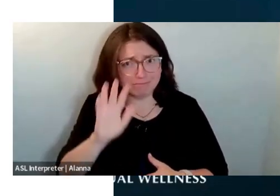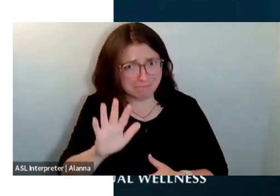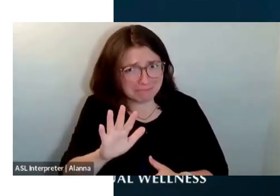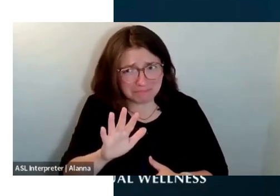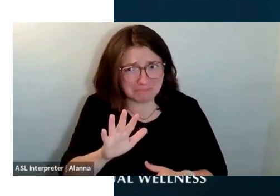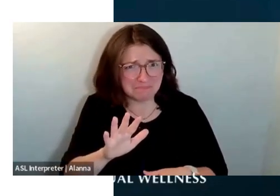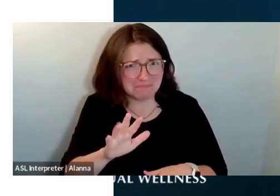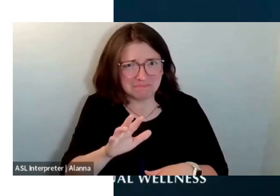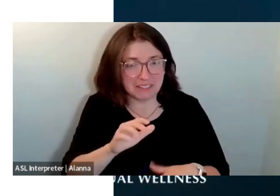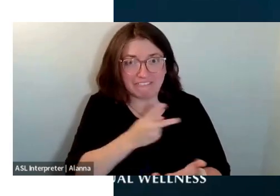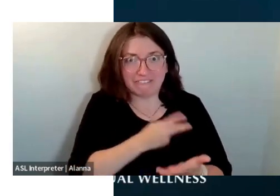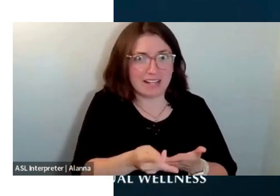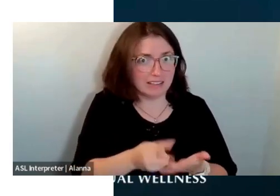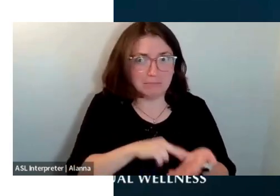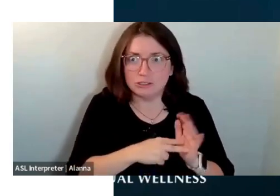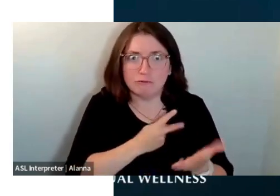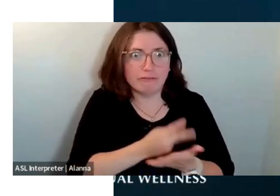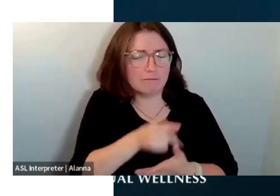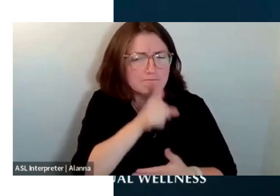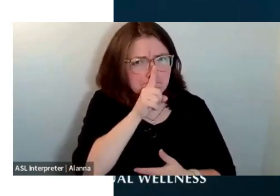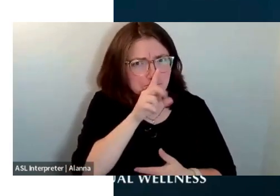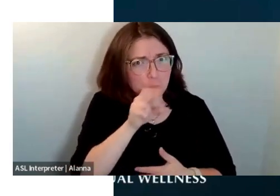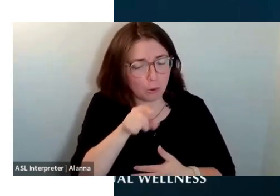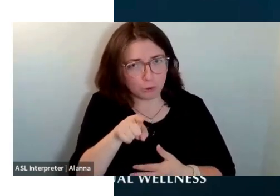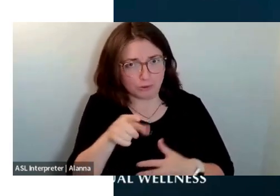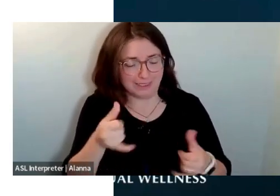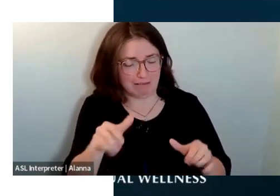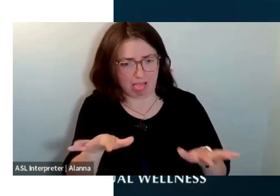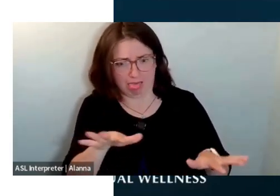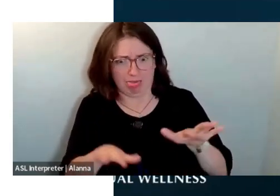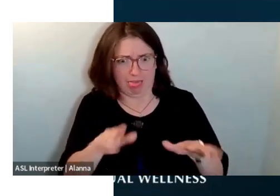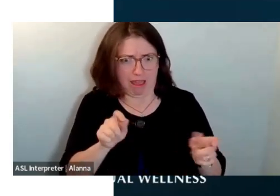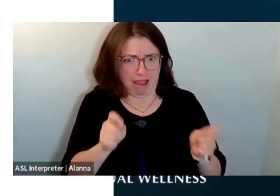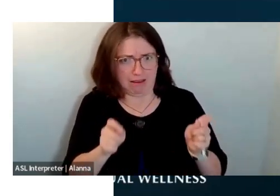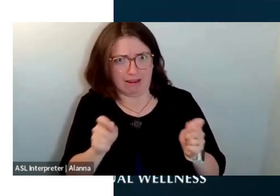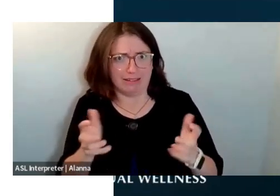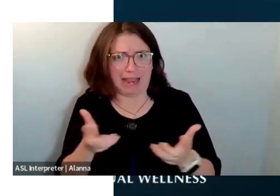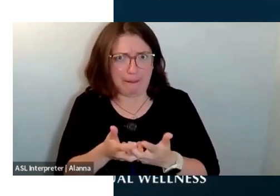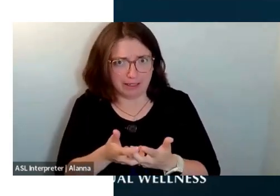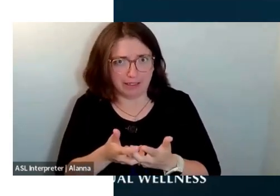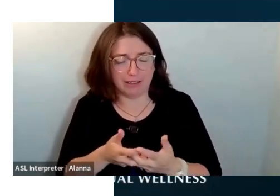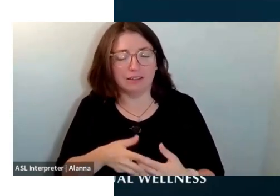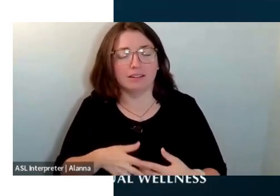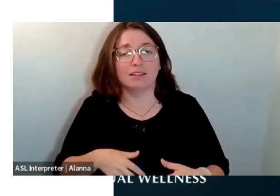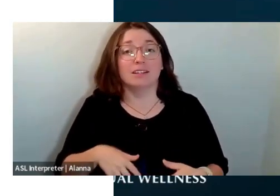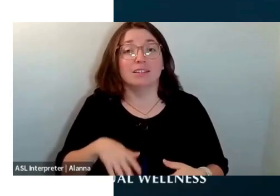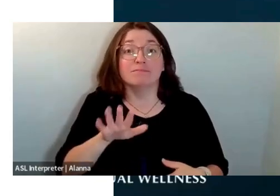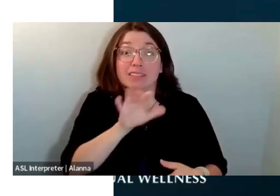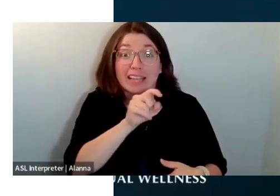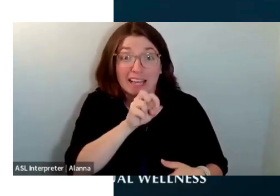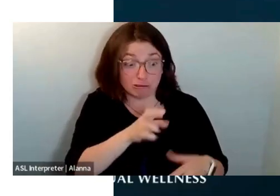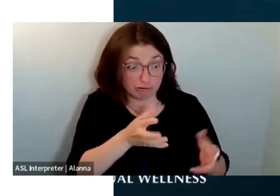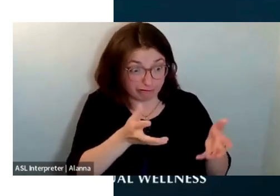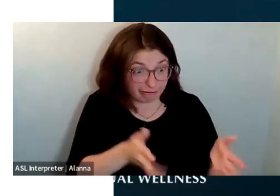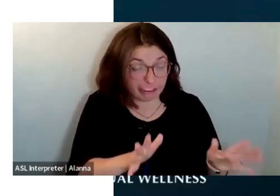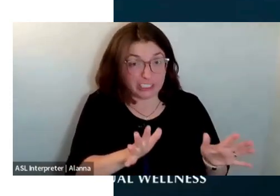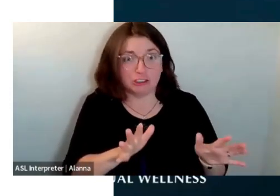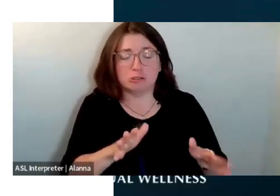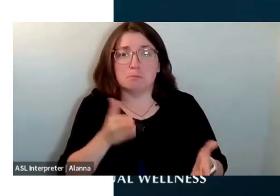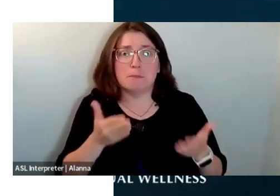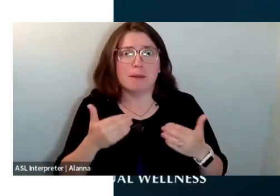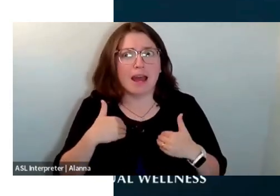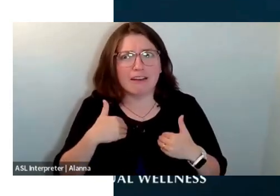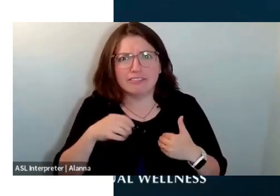you're adapting. After cancer, the body can carry scars, changes in breast or vulvar tissue,